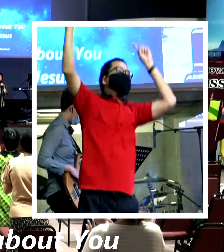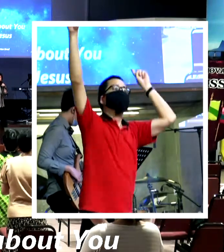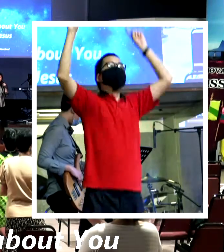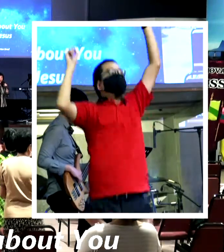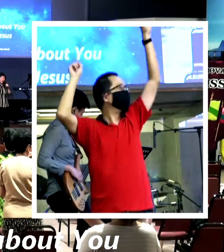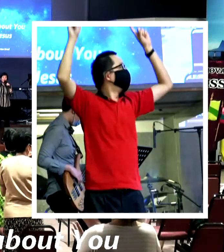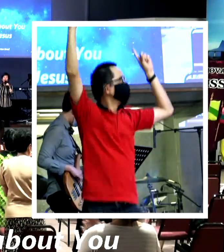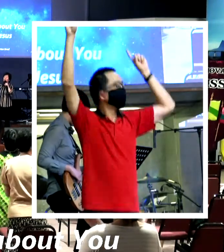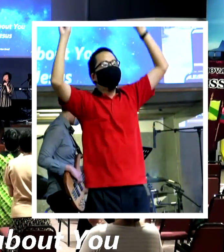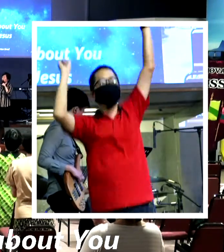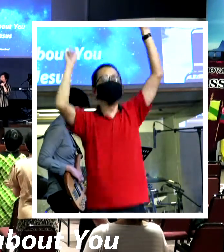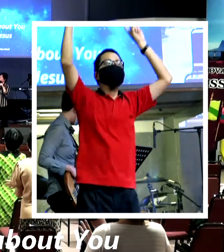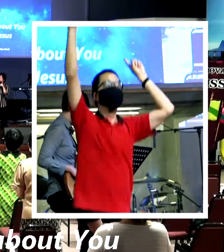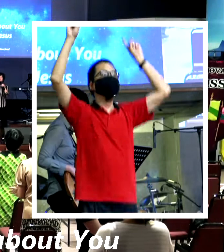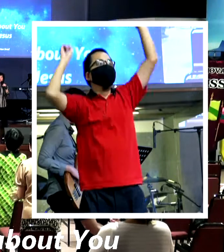It's all about you.